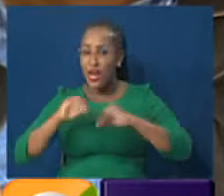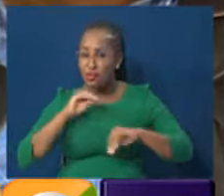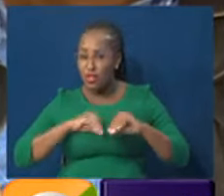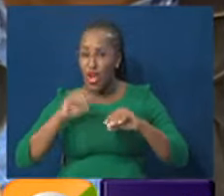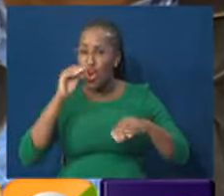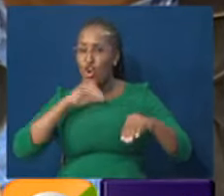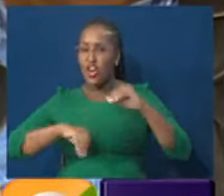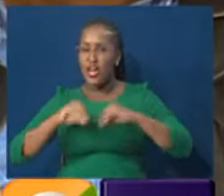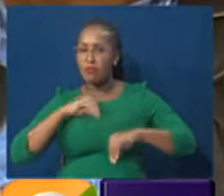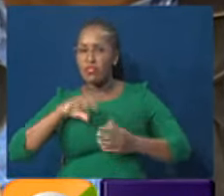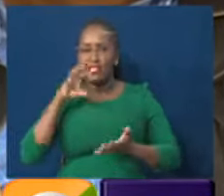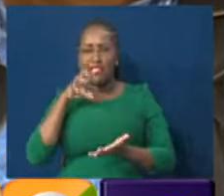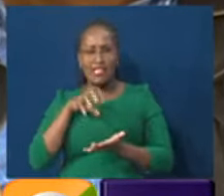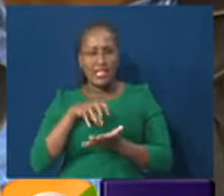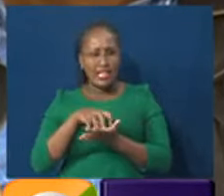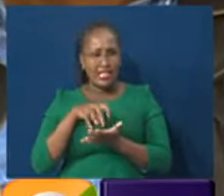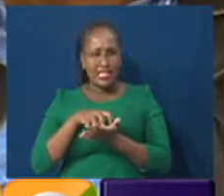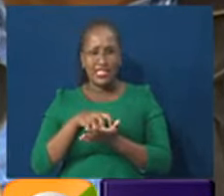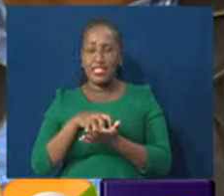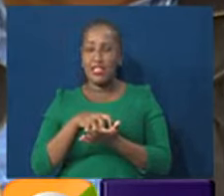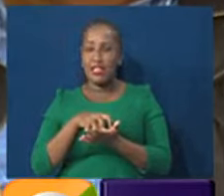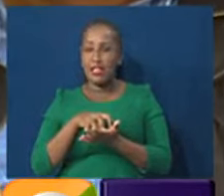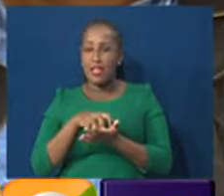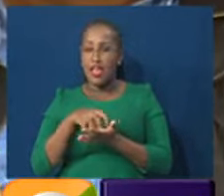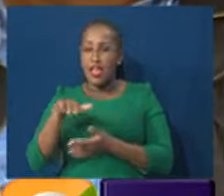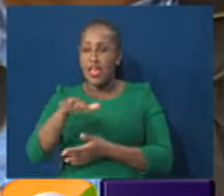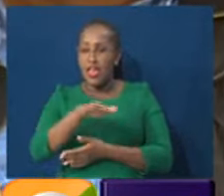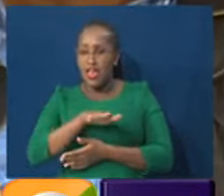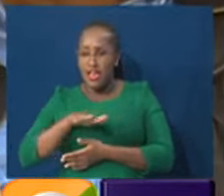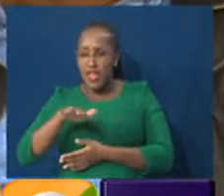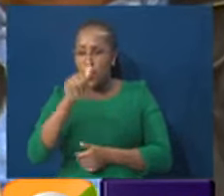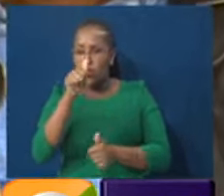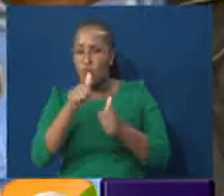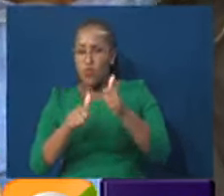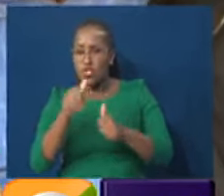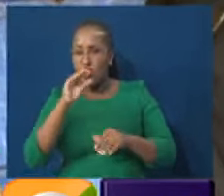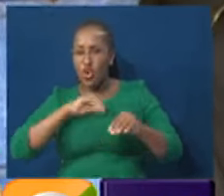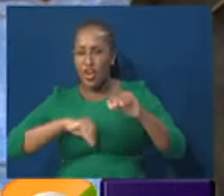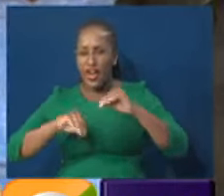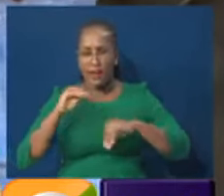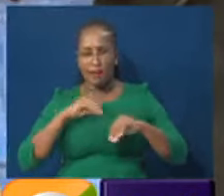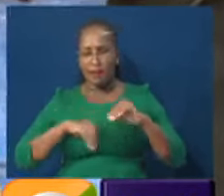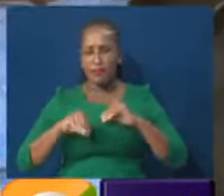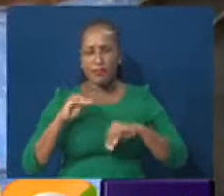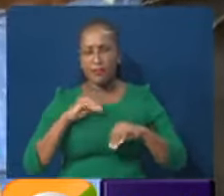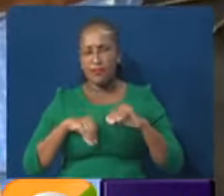case, you find that those places that where the corrupt.